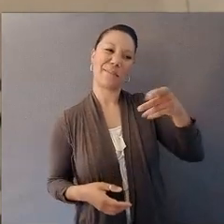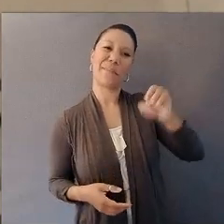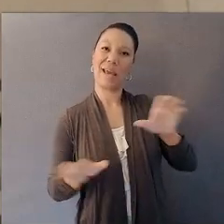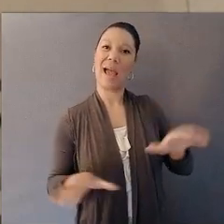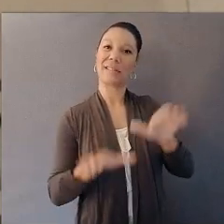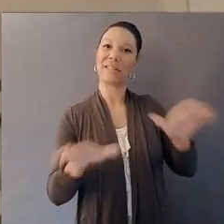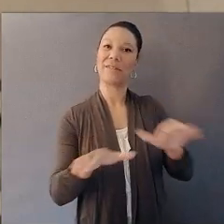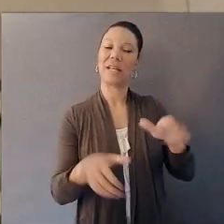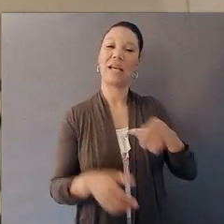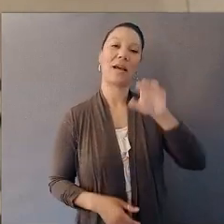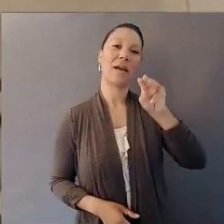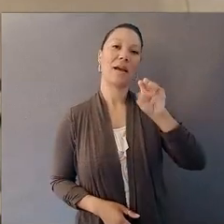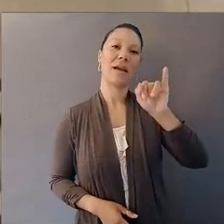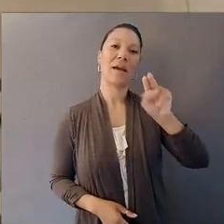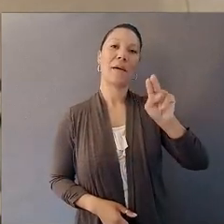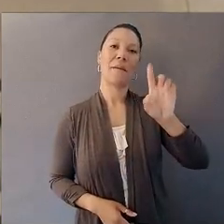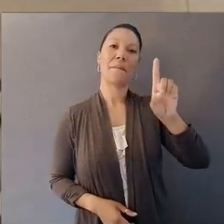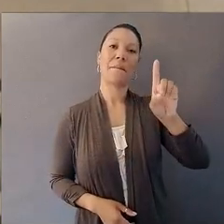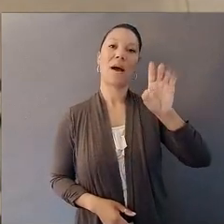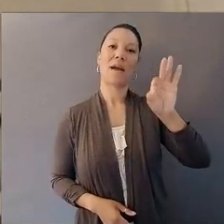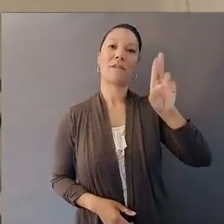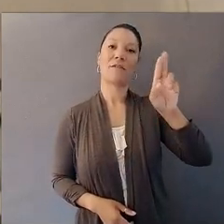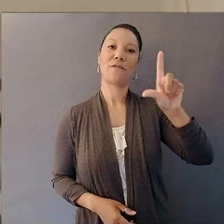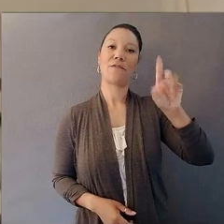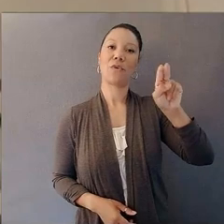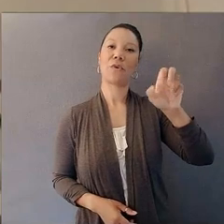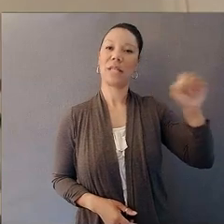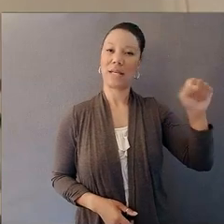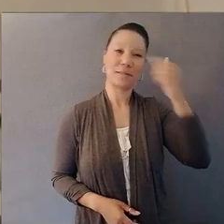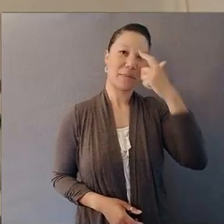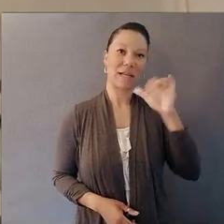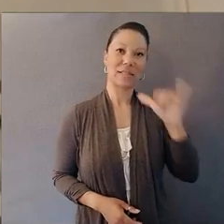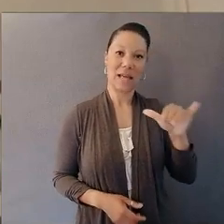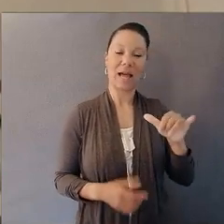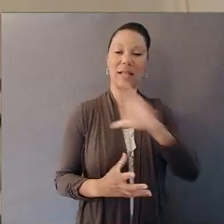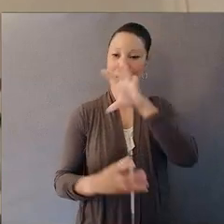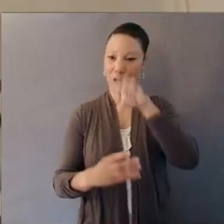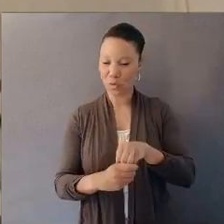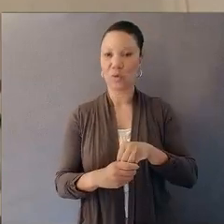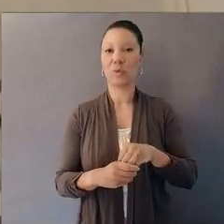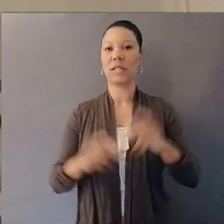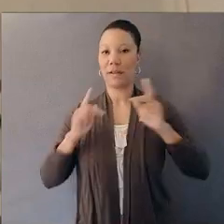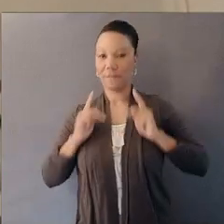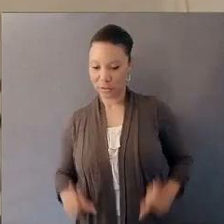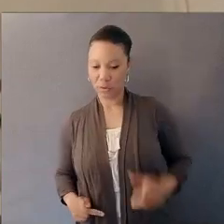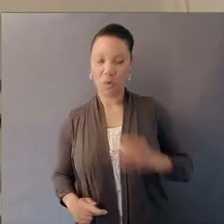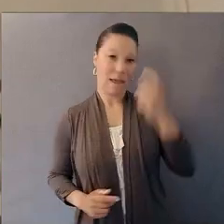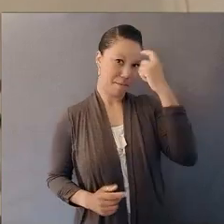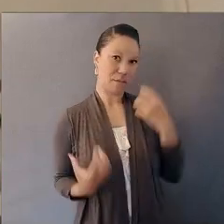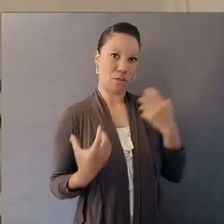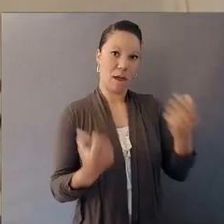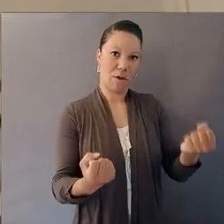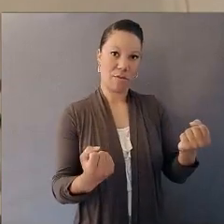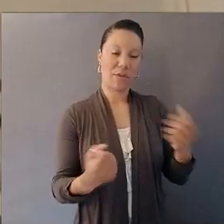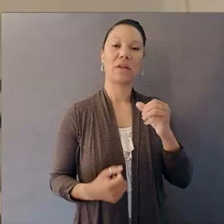mindfulness, because it is a mental health, physical health for PE. So I strongly